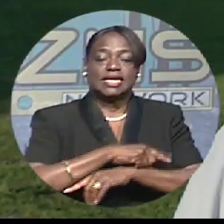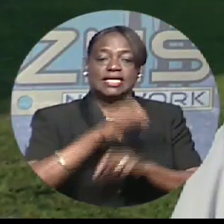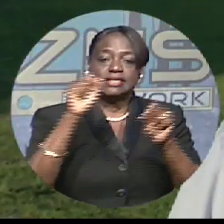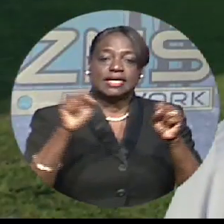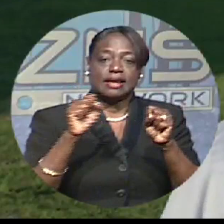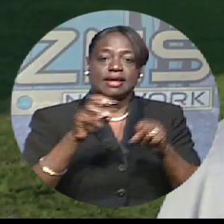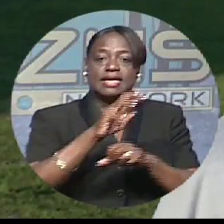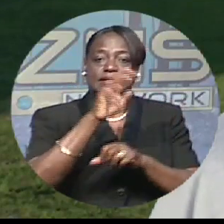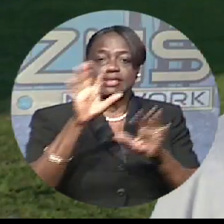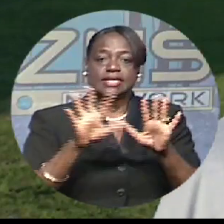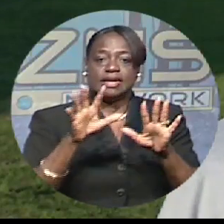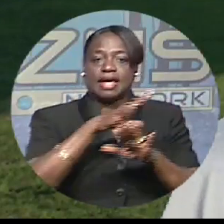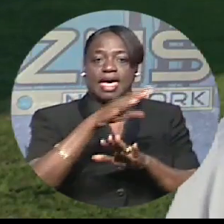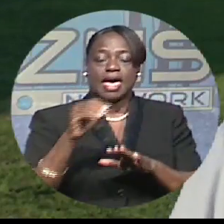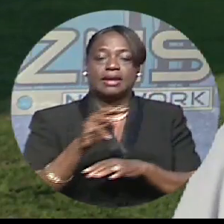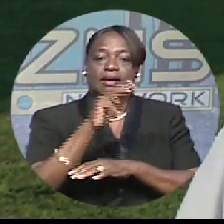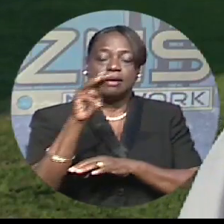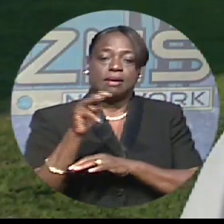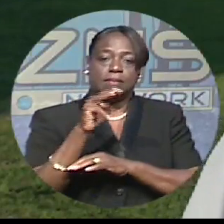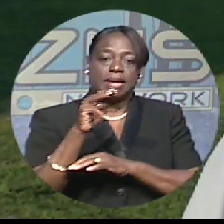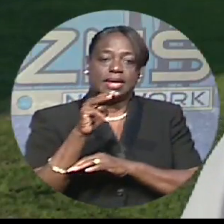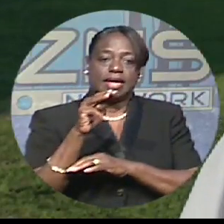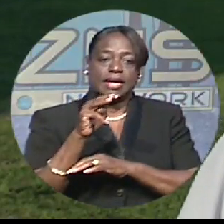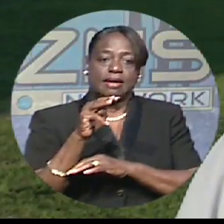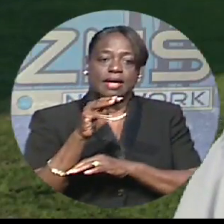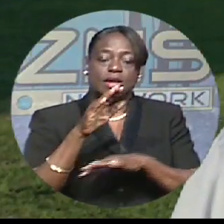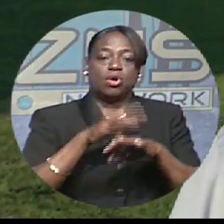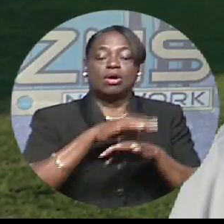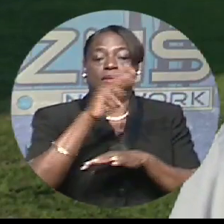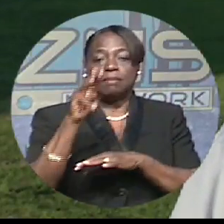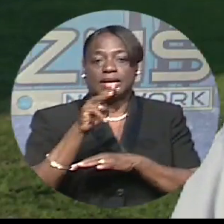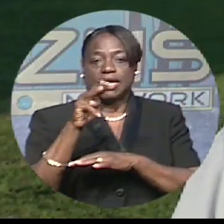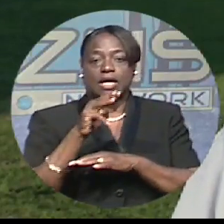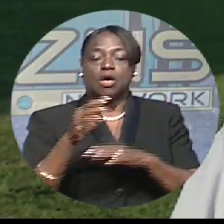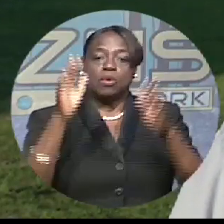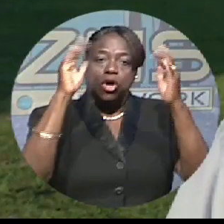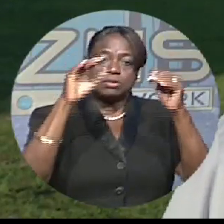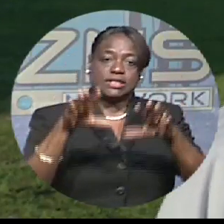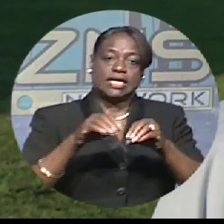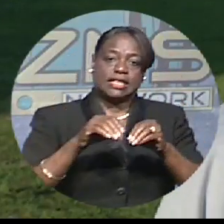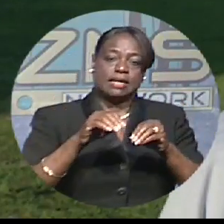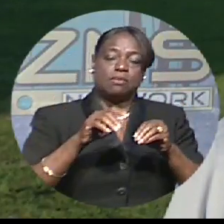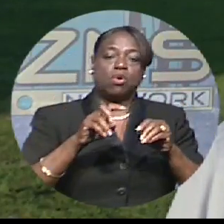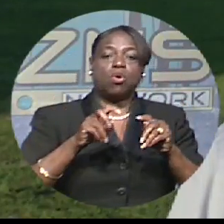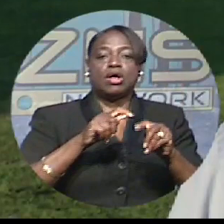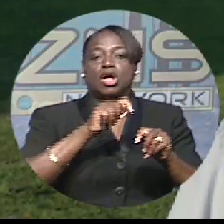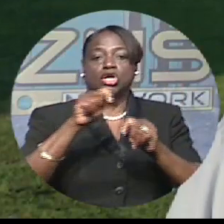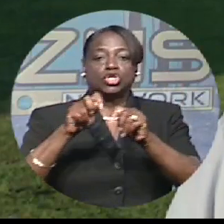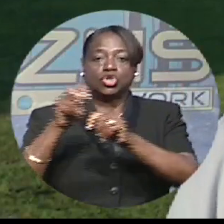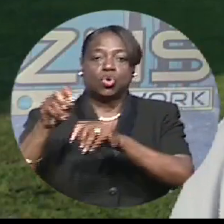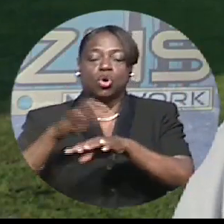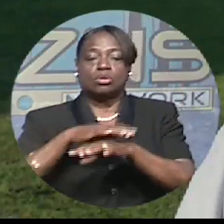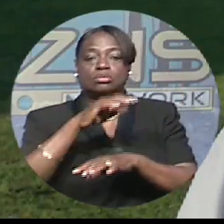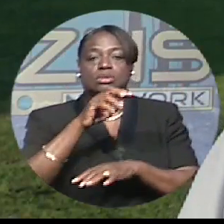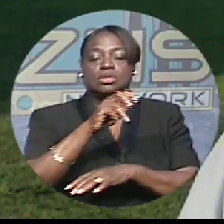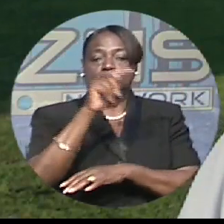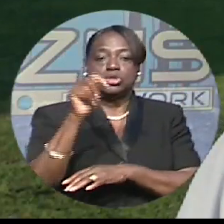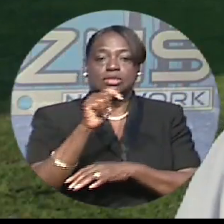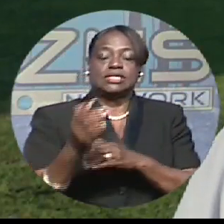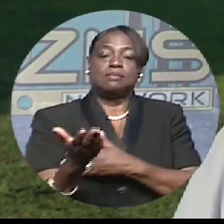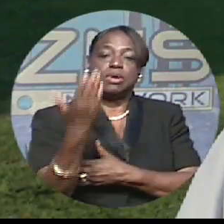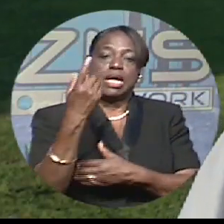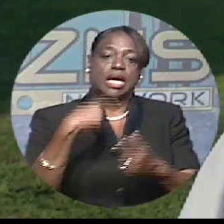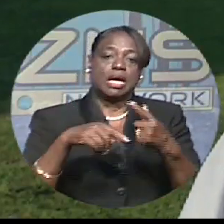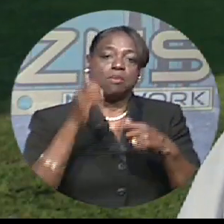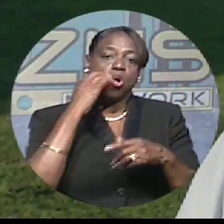games conclude on Monday, after which we hope to take the kids on a tour on Tuesday morning and return to Nassau on Tuesday